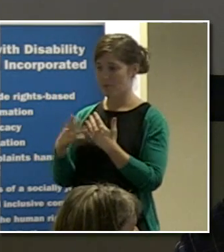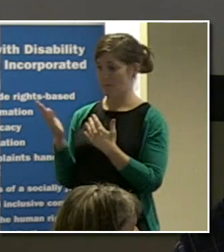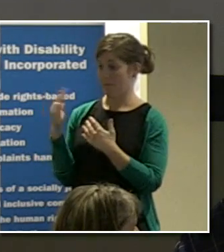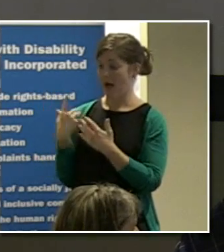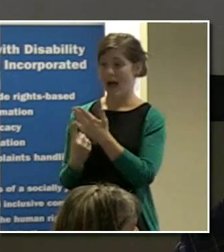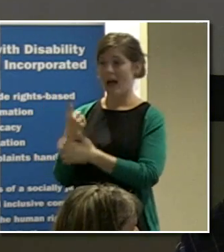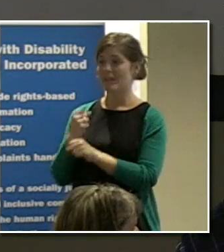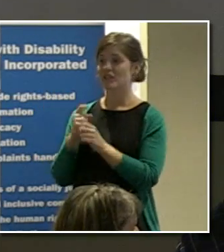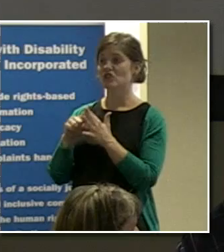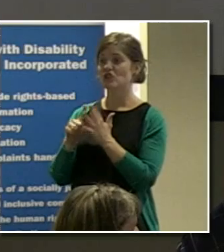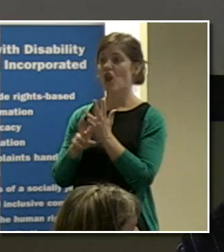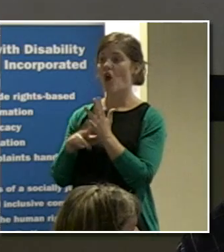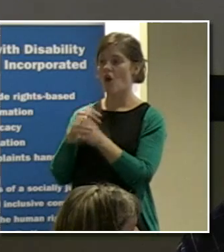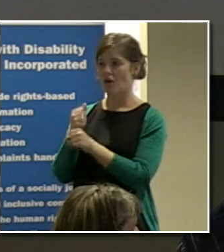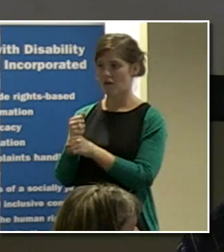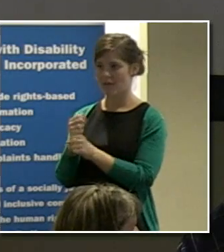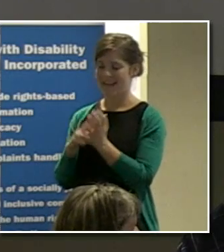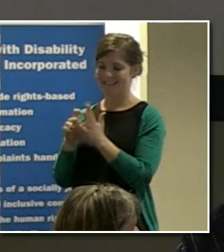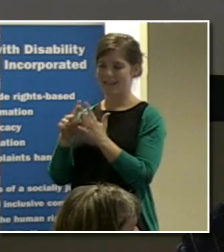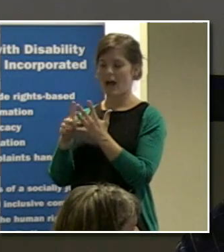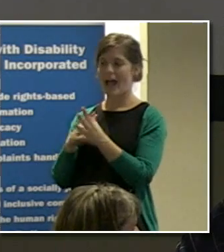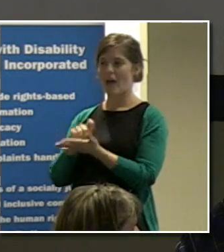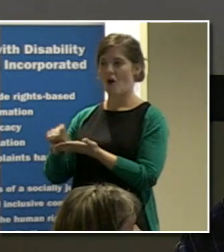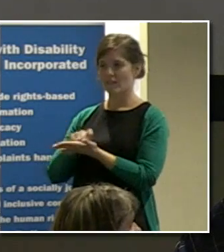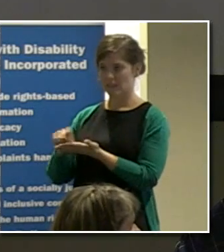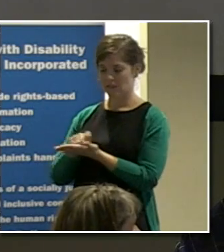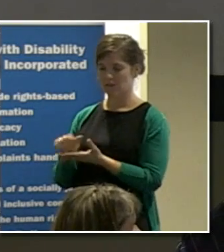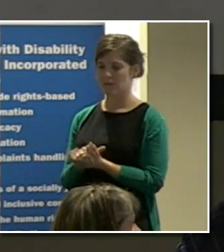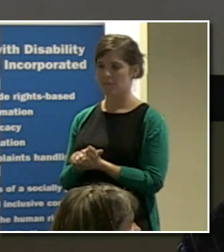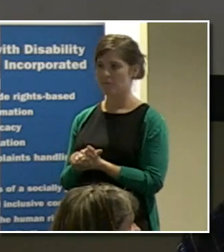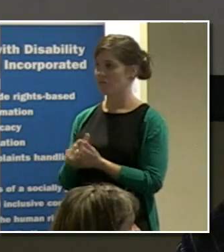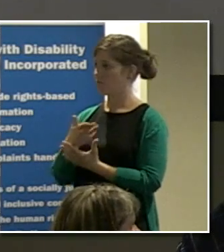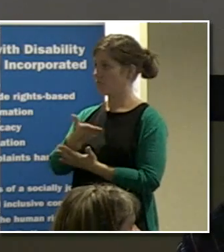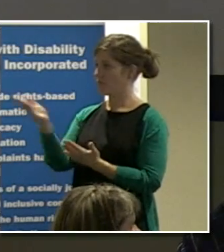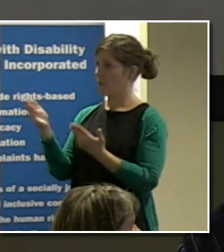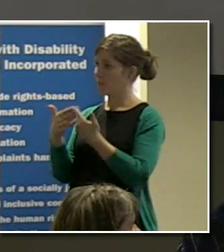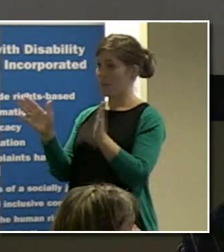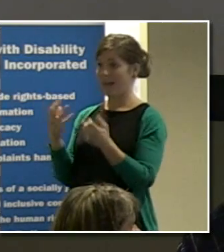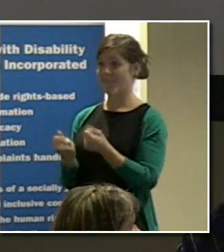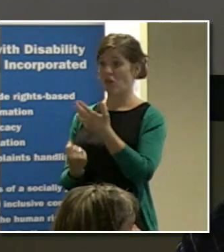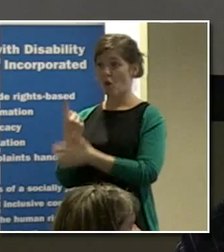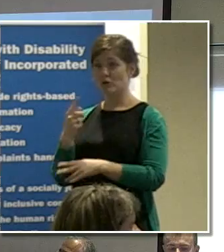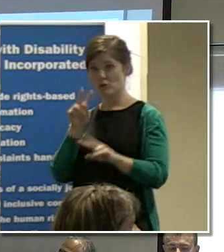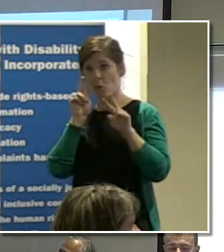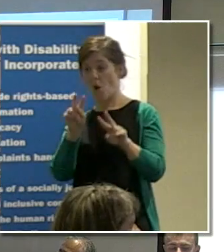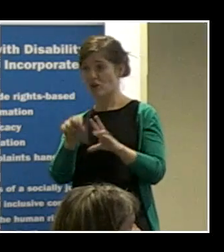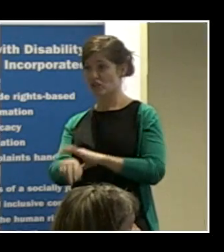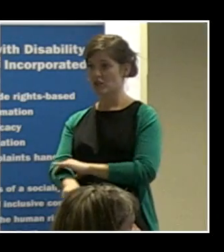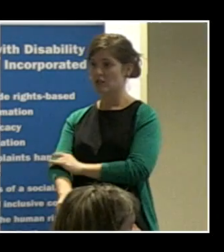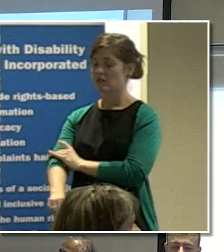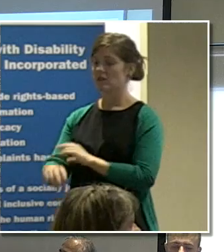Geelong. In May 2015. The public were given an opportunity to actually watch that